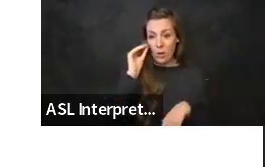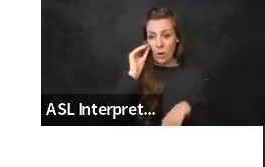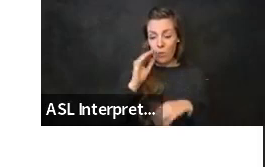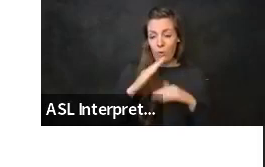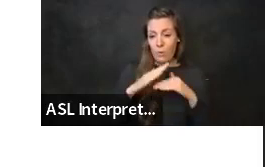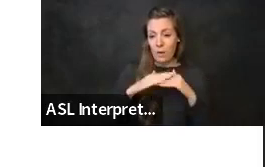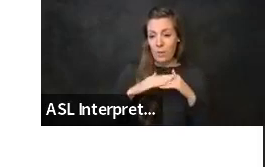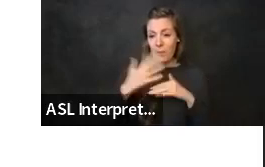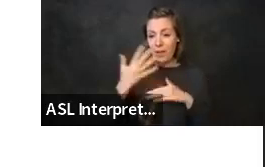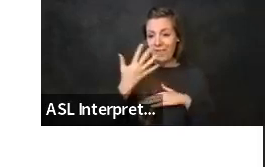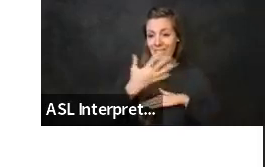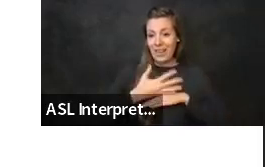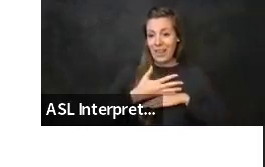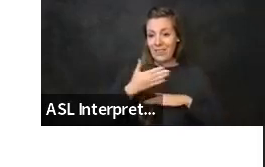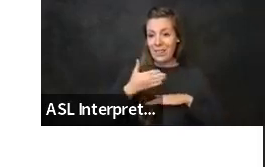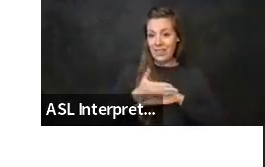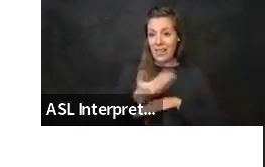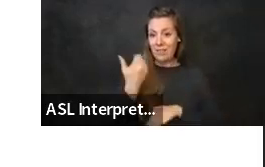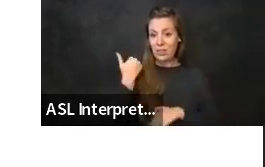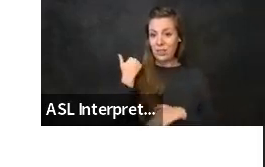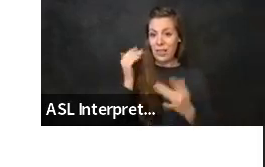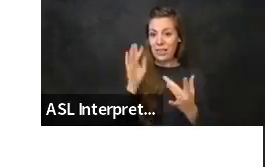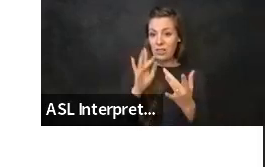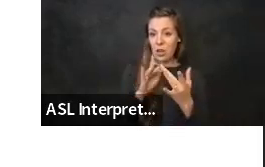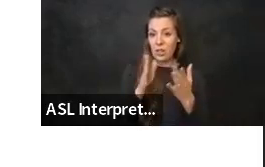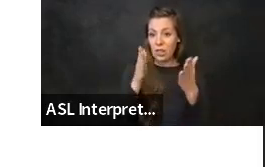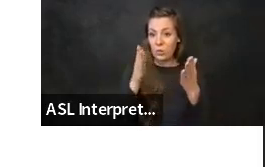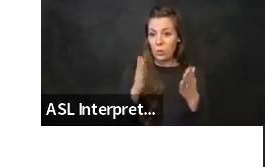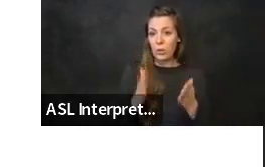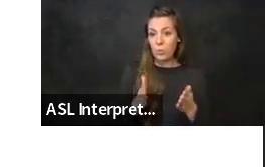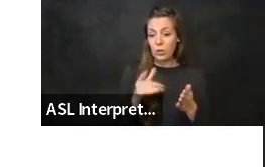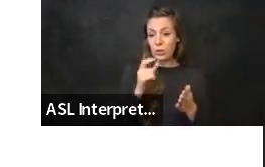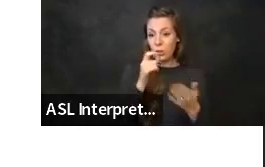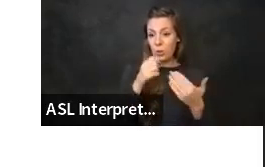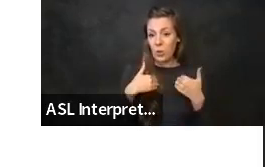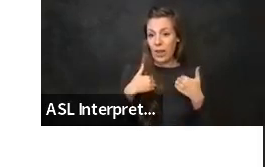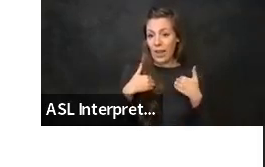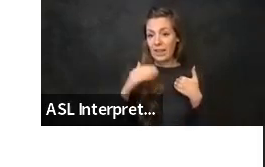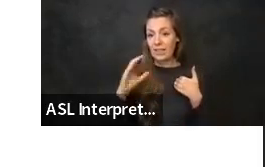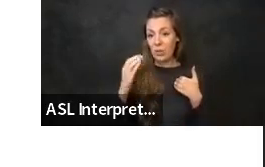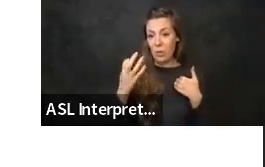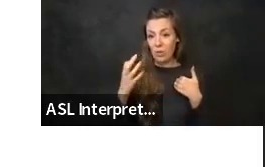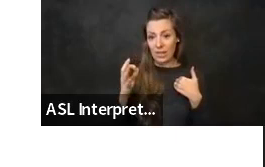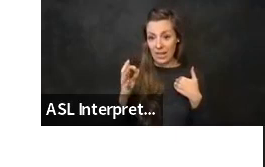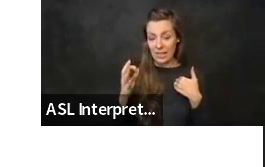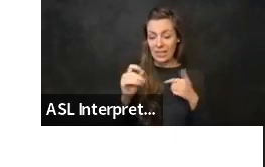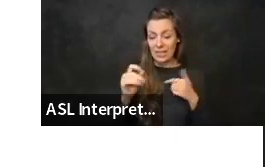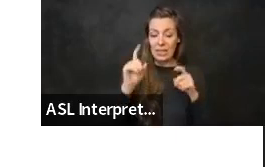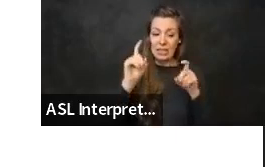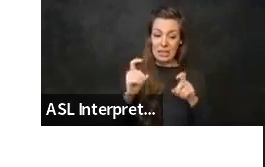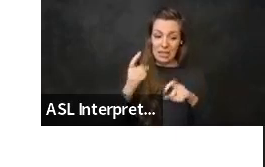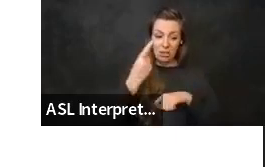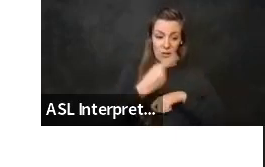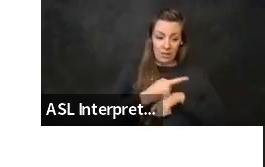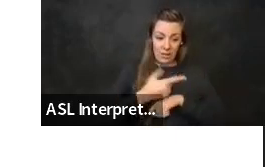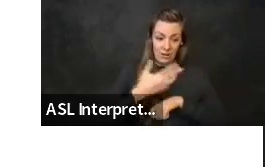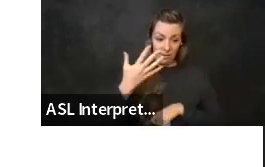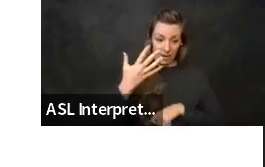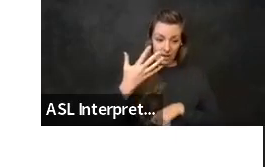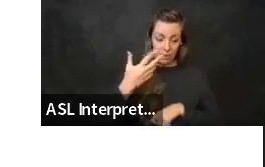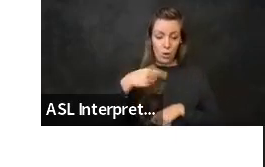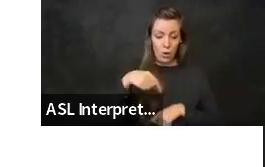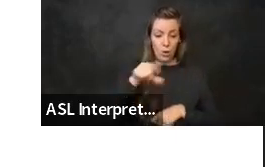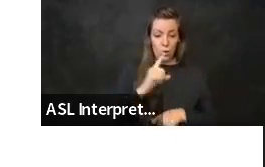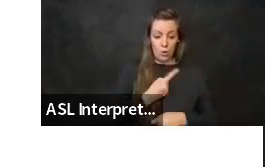least 5 days after your last contact with a person who has COVID-19. Test on day 5.